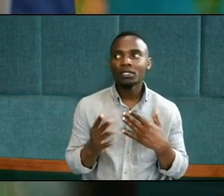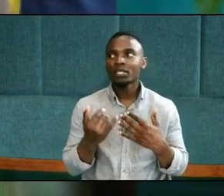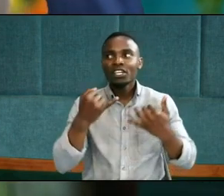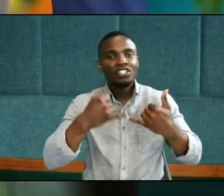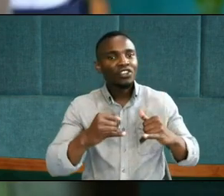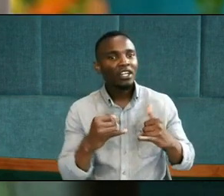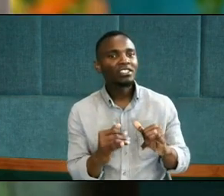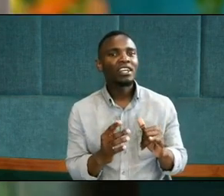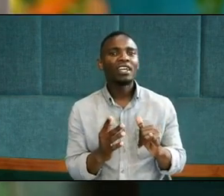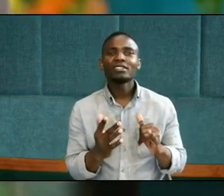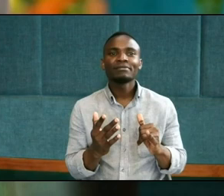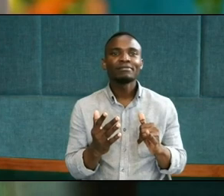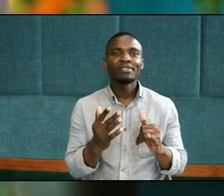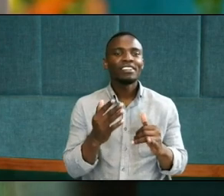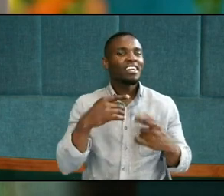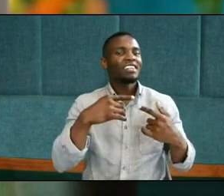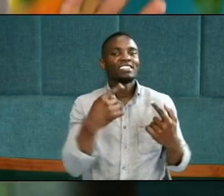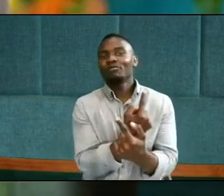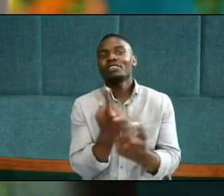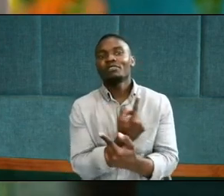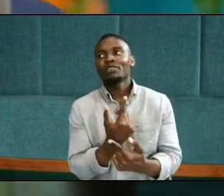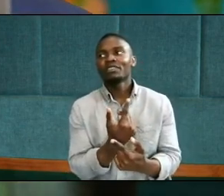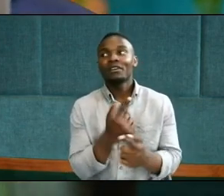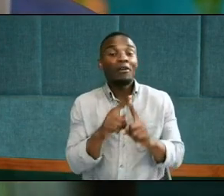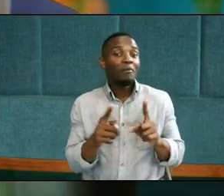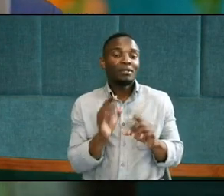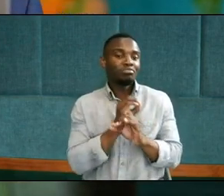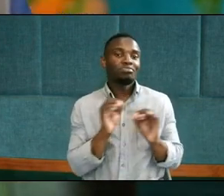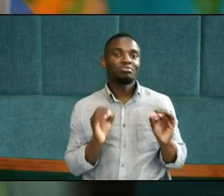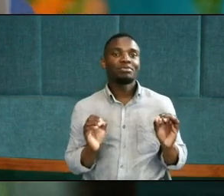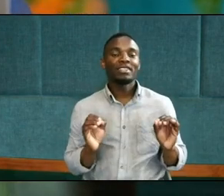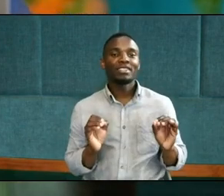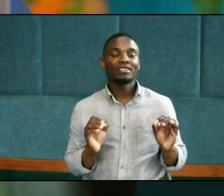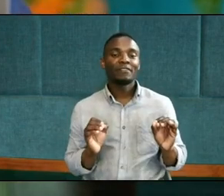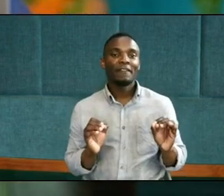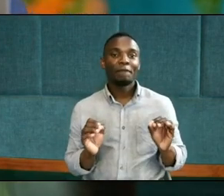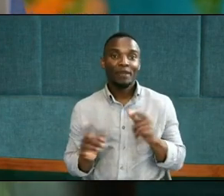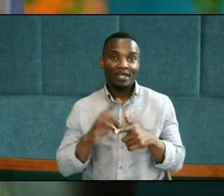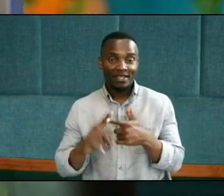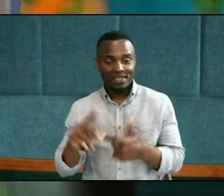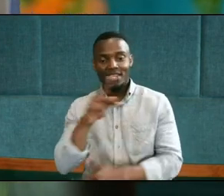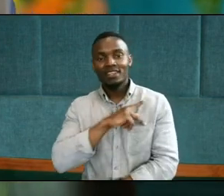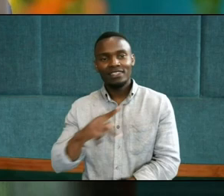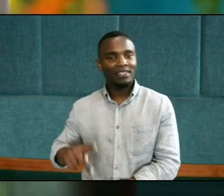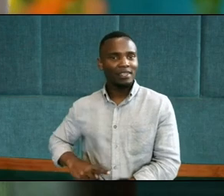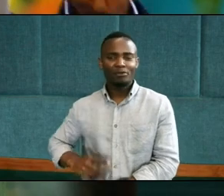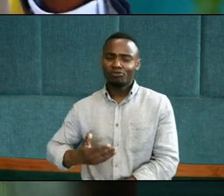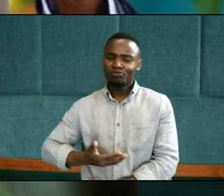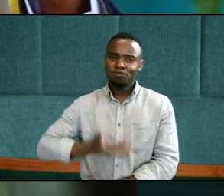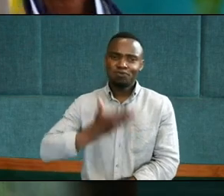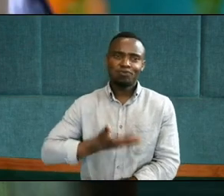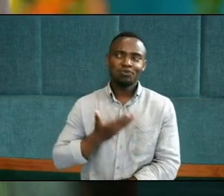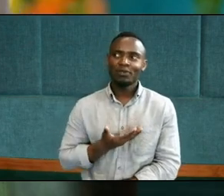And, oh, they looked, oh, nothing was, nothing. So when there was nothing, then the king was angry.